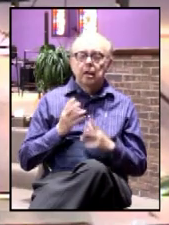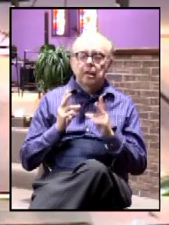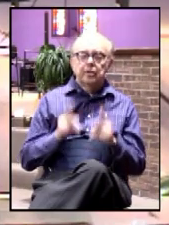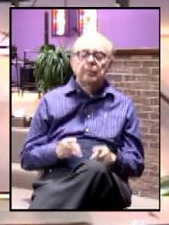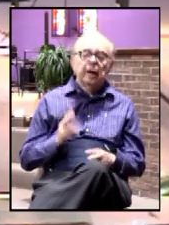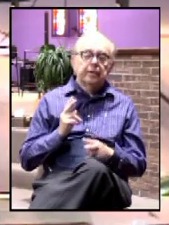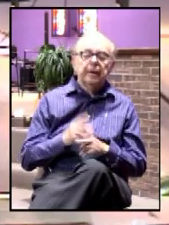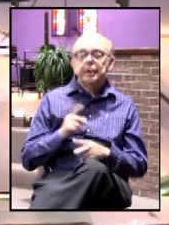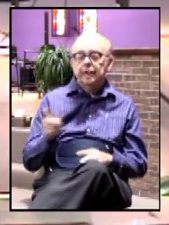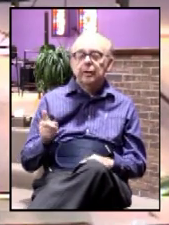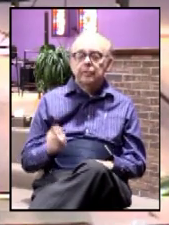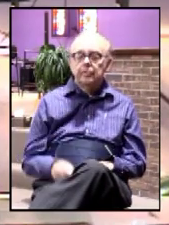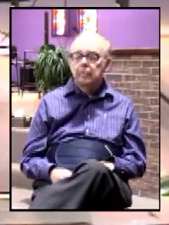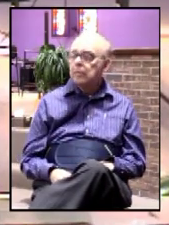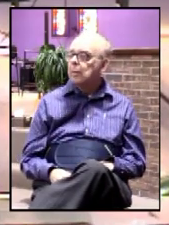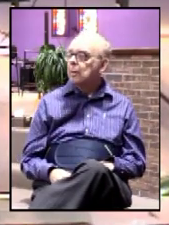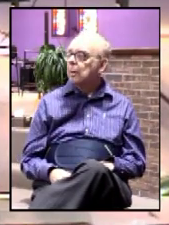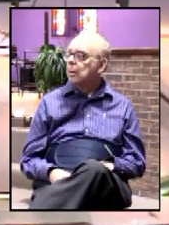Somebody will take them.